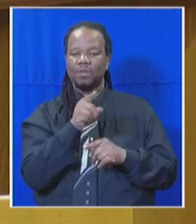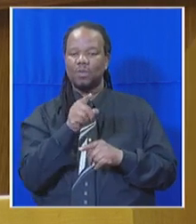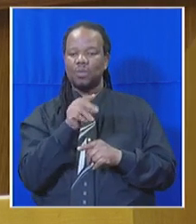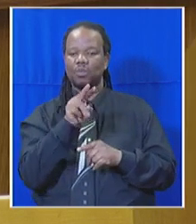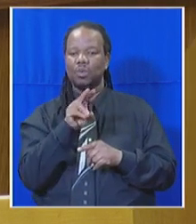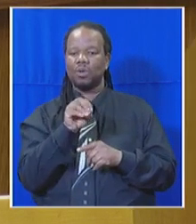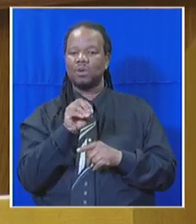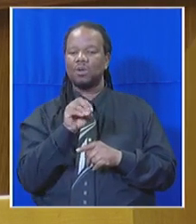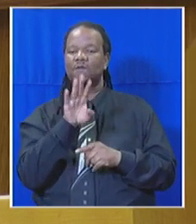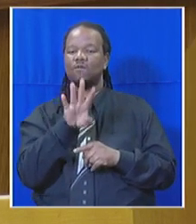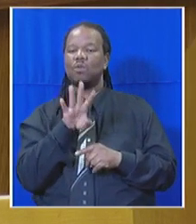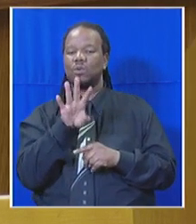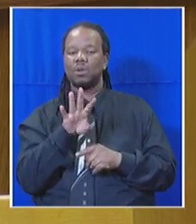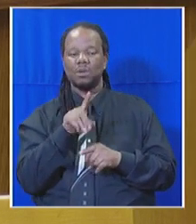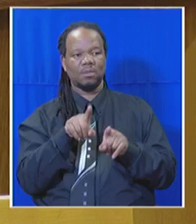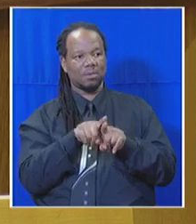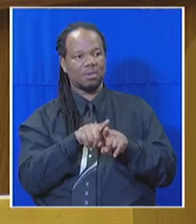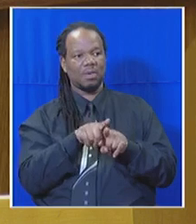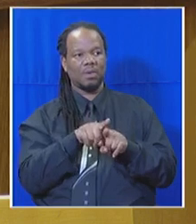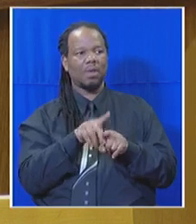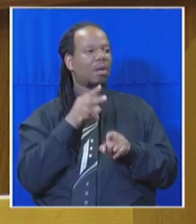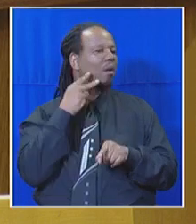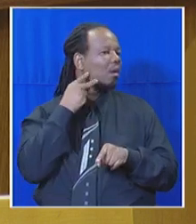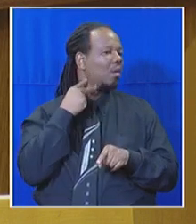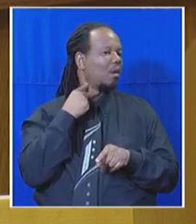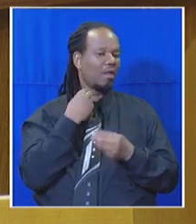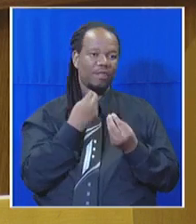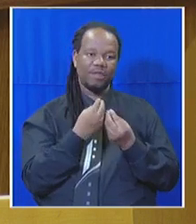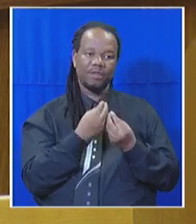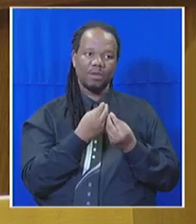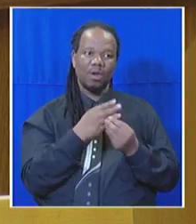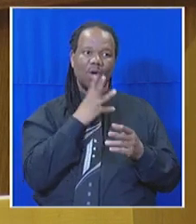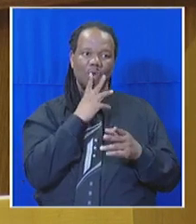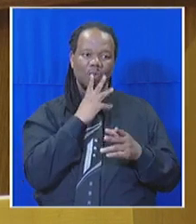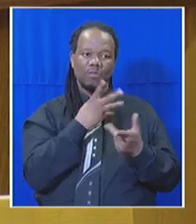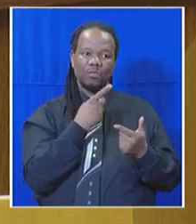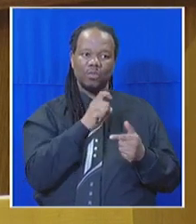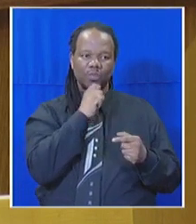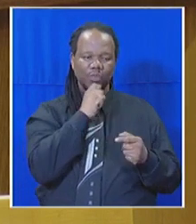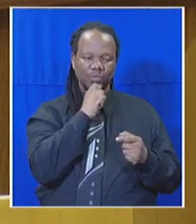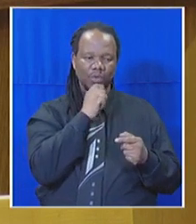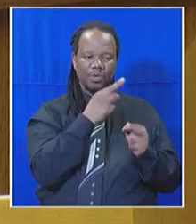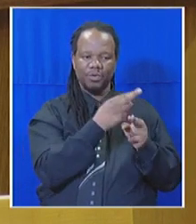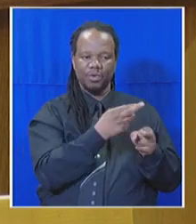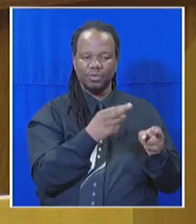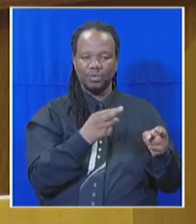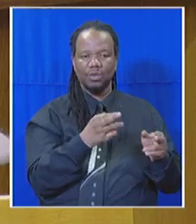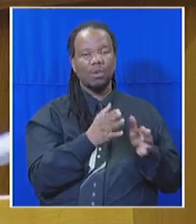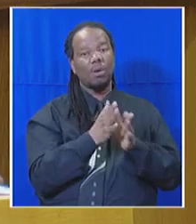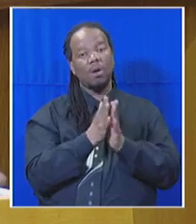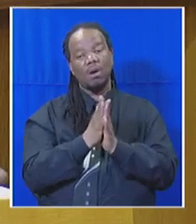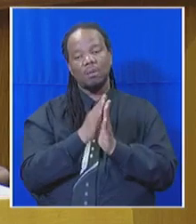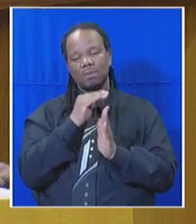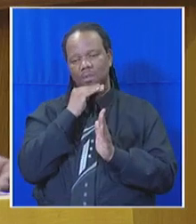so disappointing in a climate of dwindling state resources. COPE urges the Portfolio Committee to